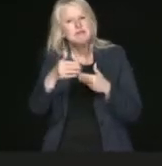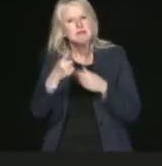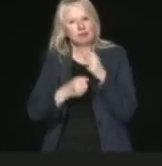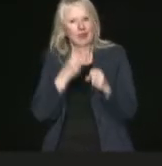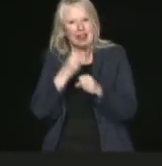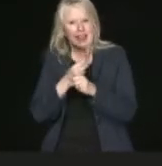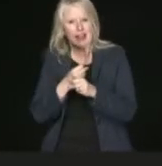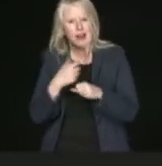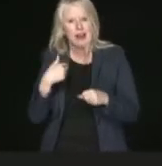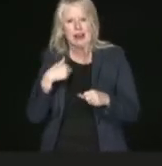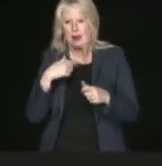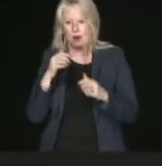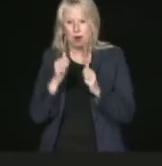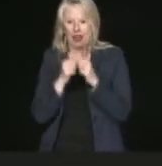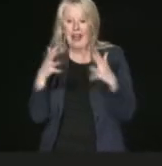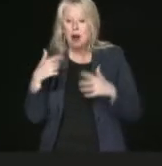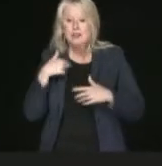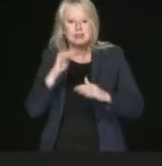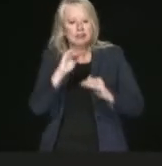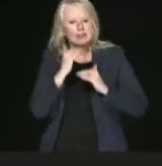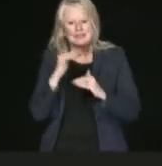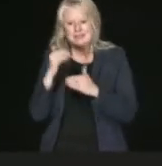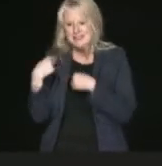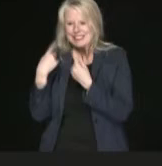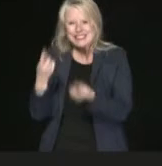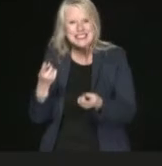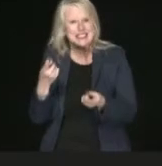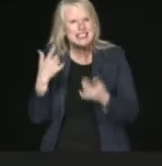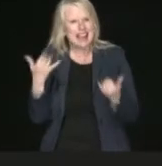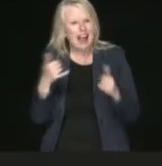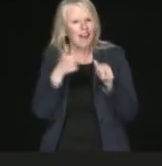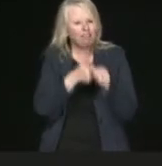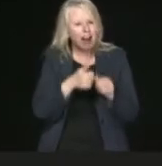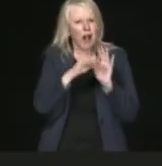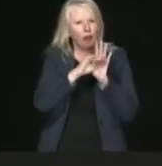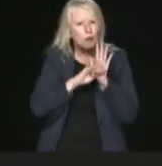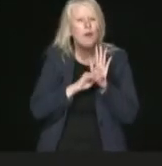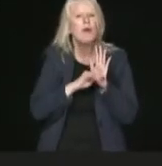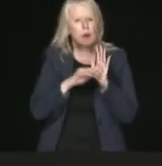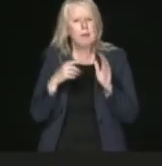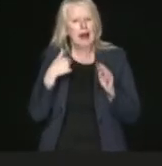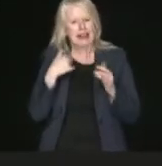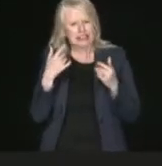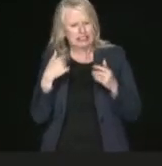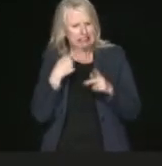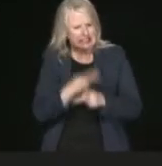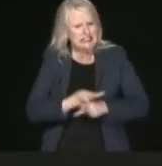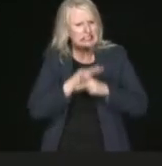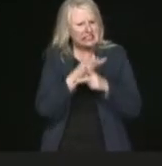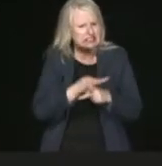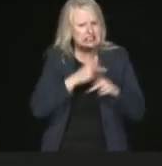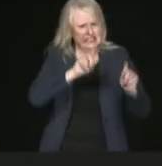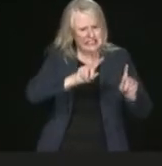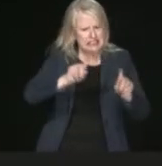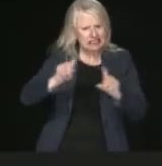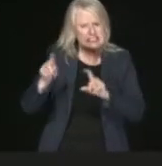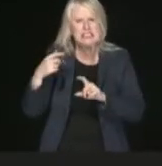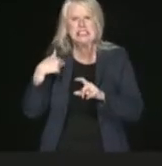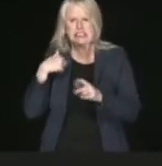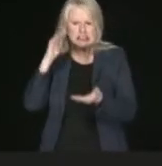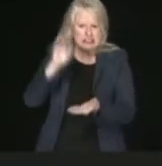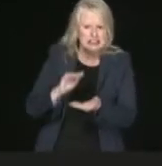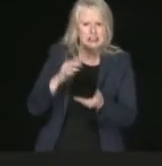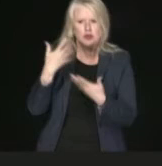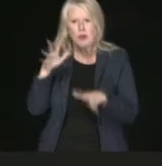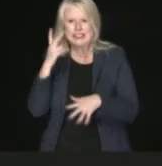kinds actuellement, of mais restrictions en ayant la we're under capacité now, de but also limiter, having the d'autres ability propagations, to du limit virus. further spread